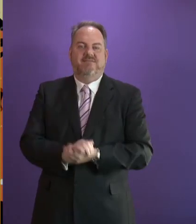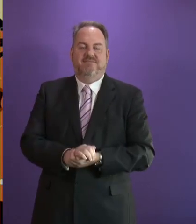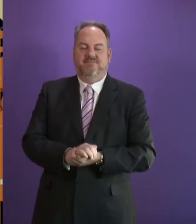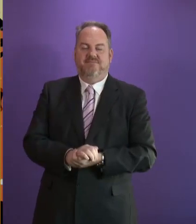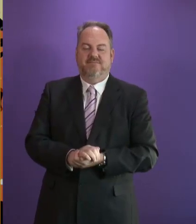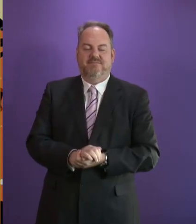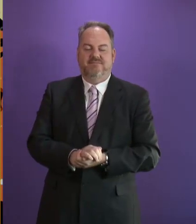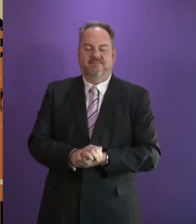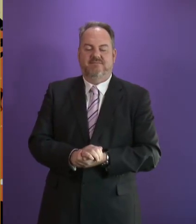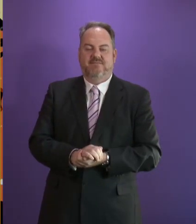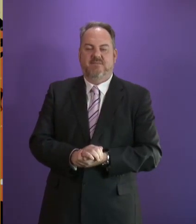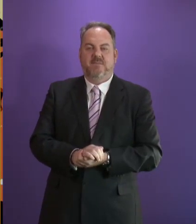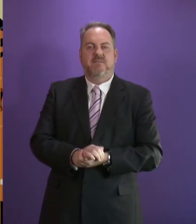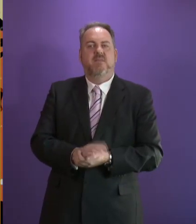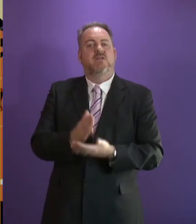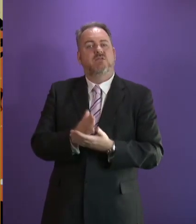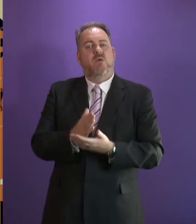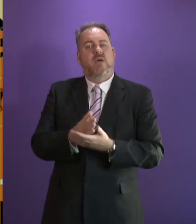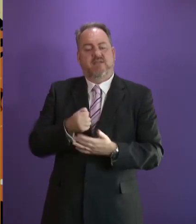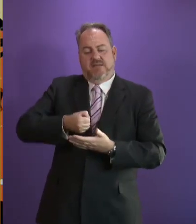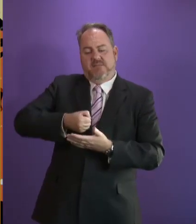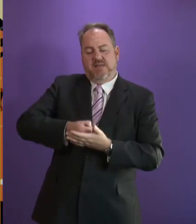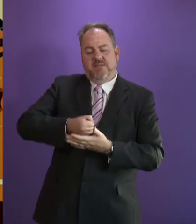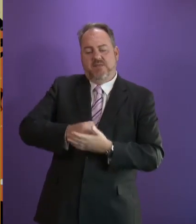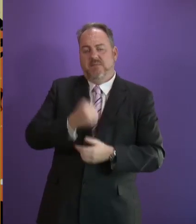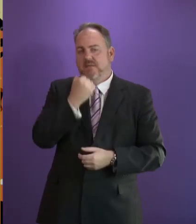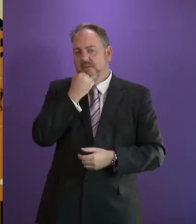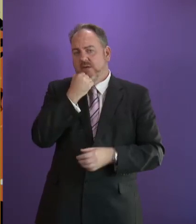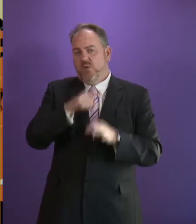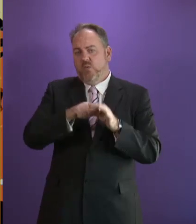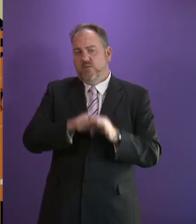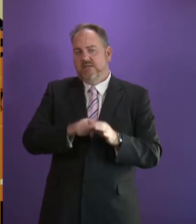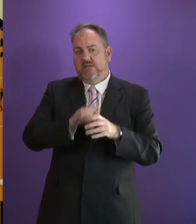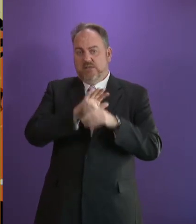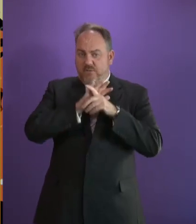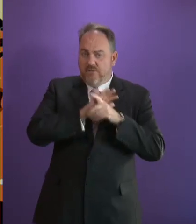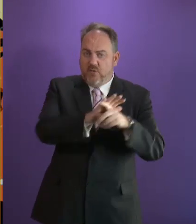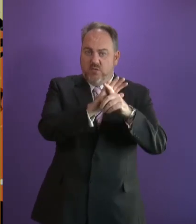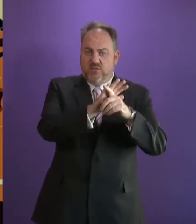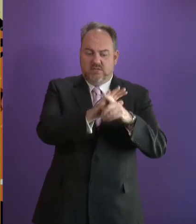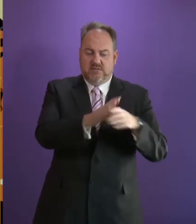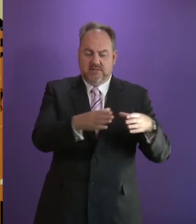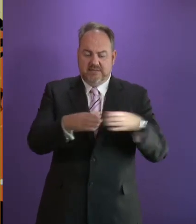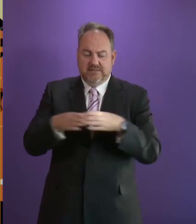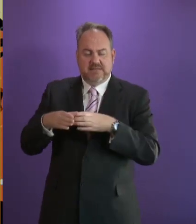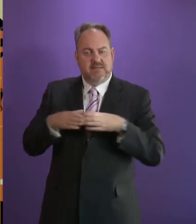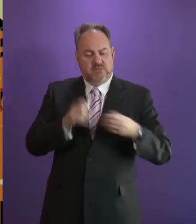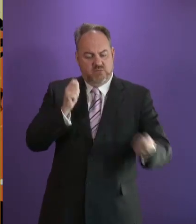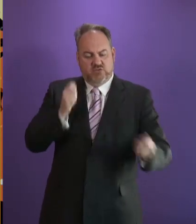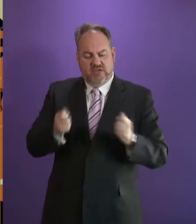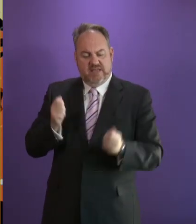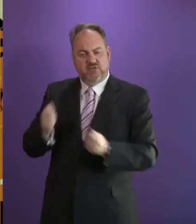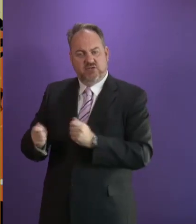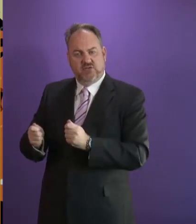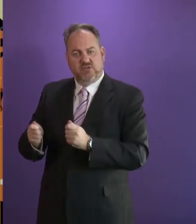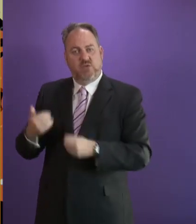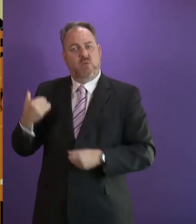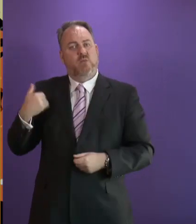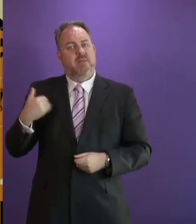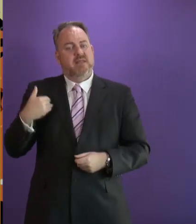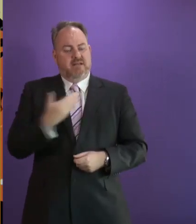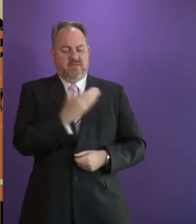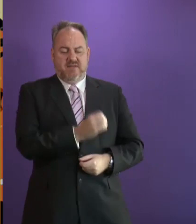But legislated candidate quotas are there to force the hand of change. But what it's really about, and what Women 50/50 is